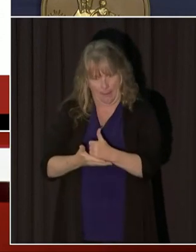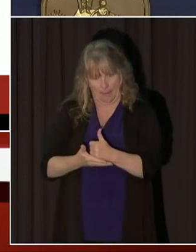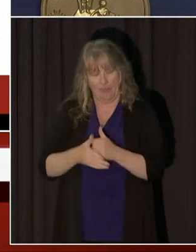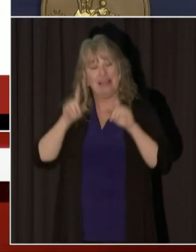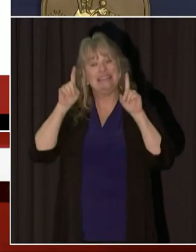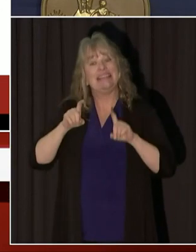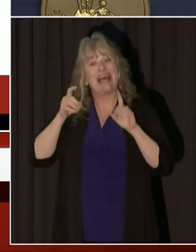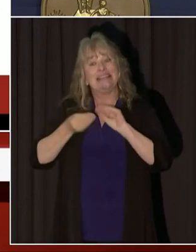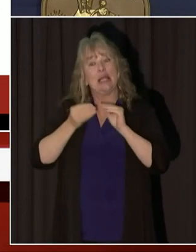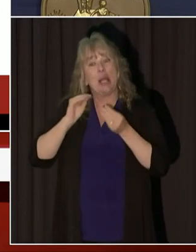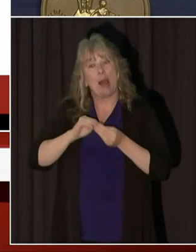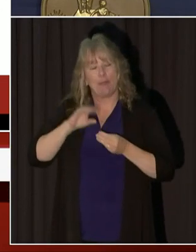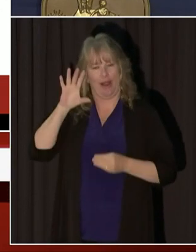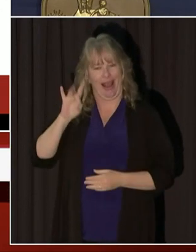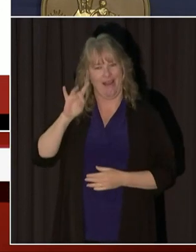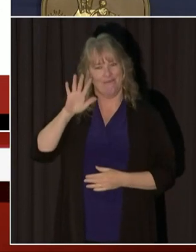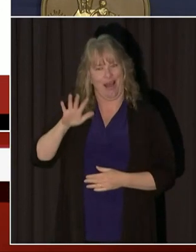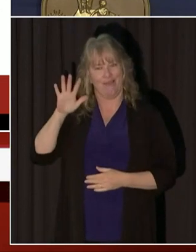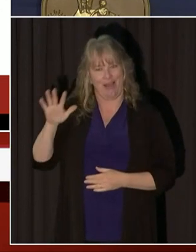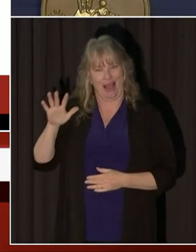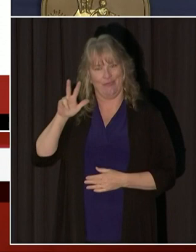here,